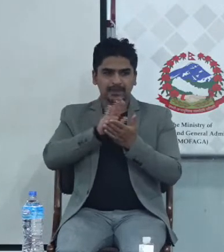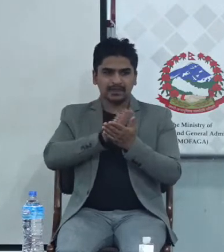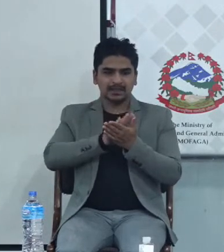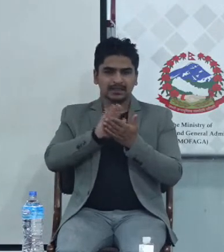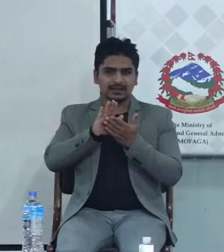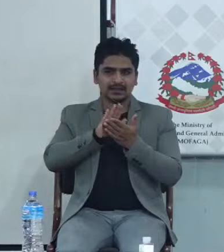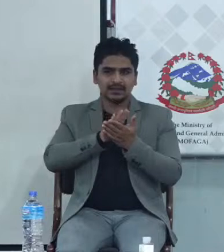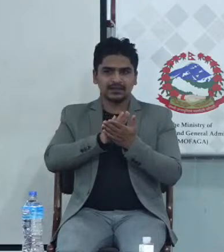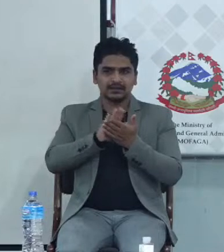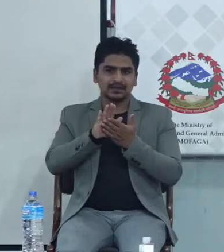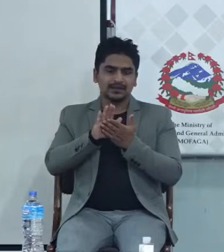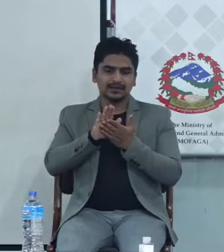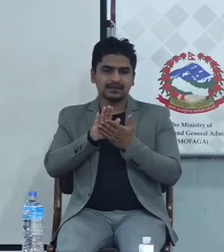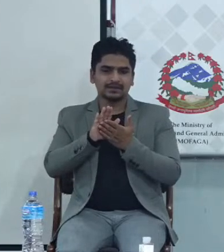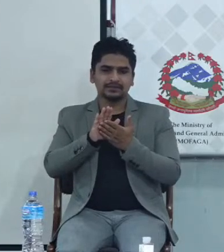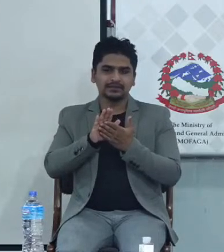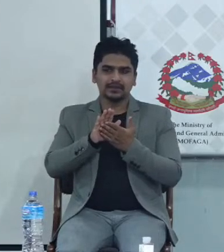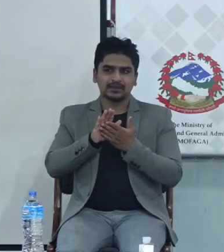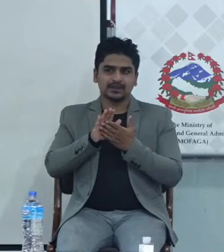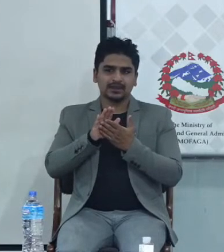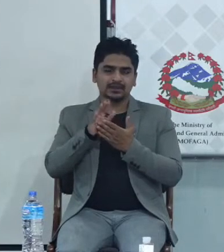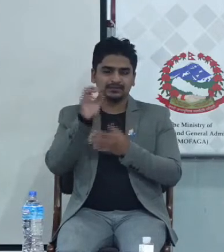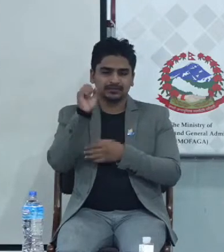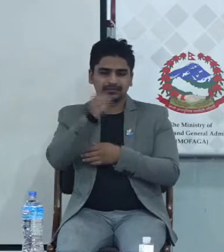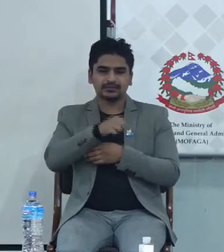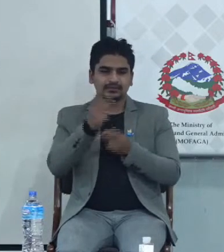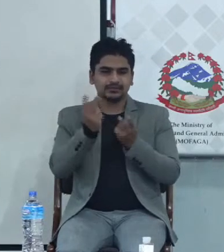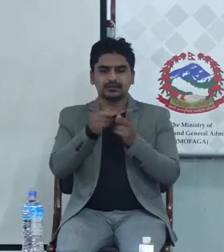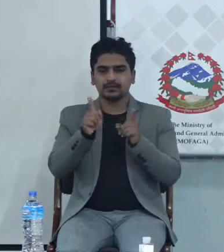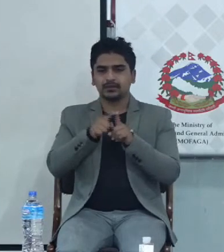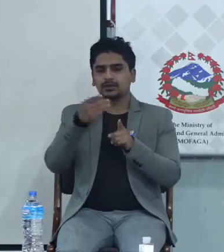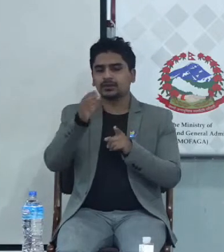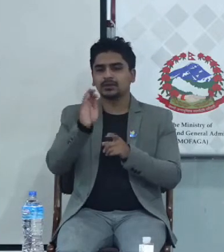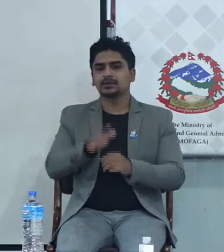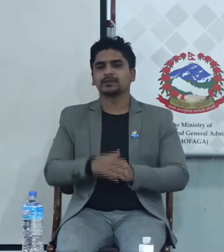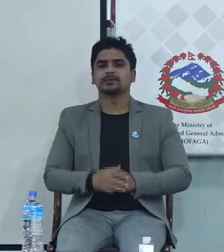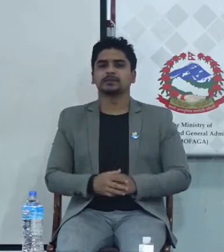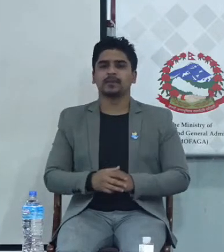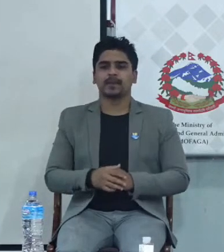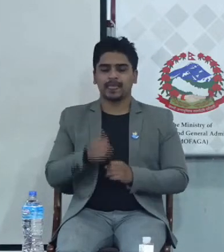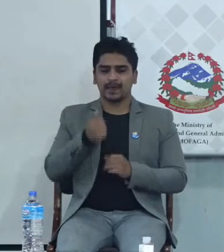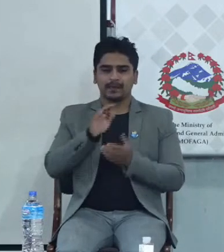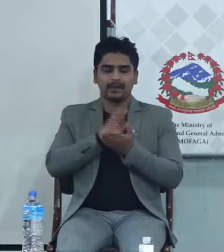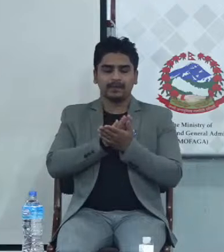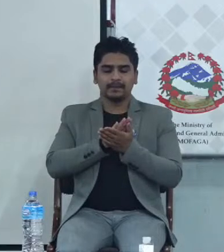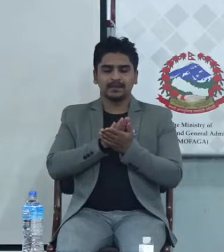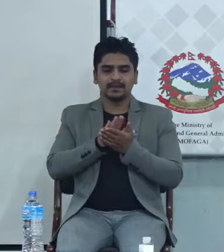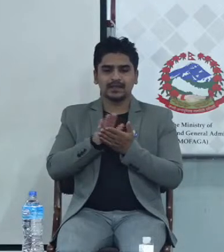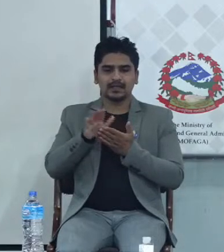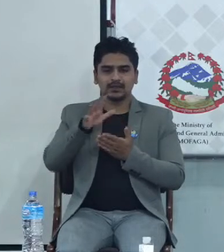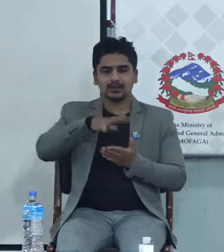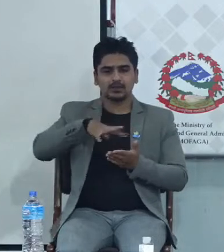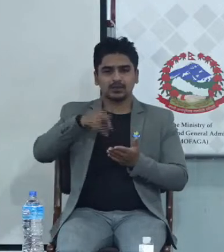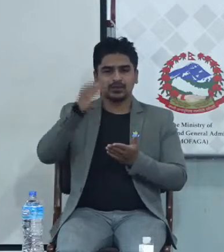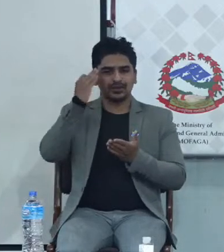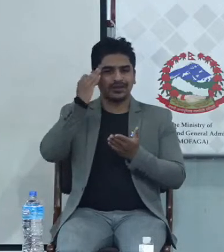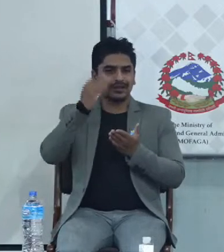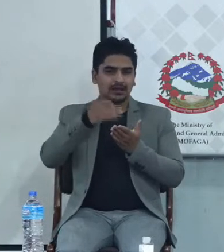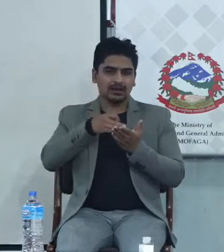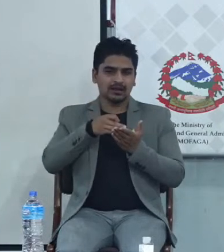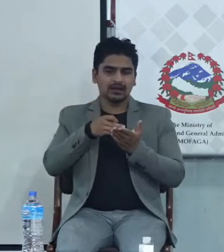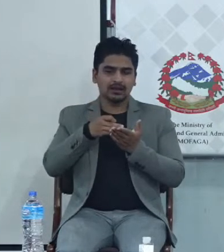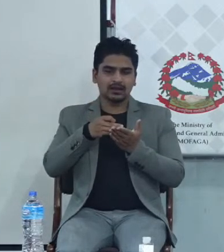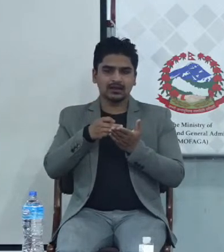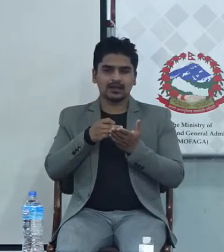So gradually please pay your full attention to the nose, area of your